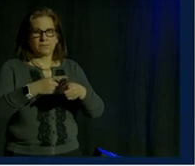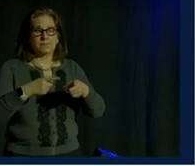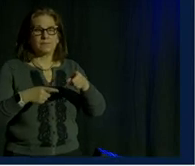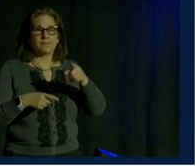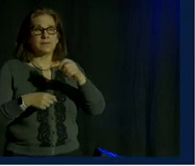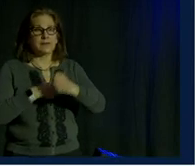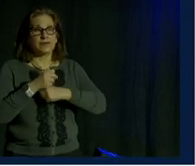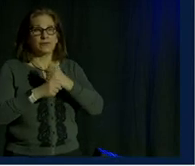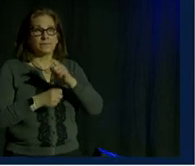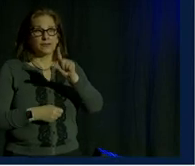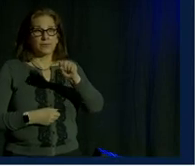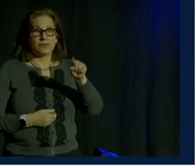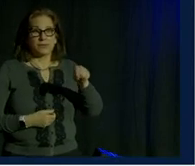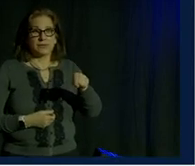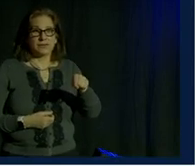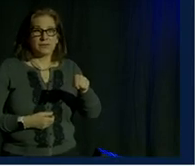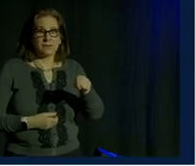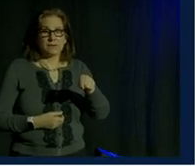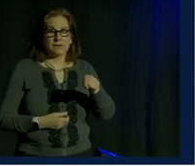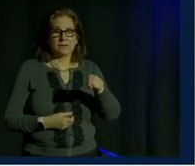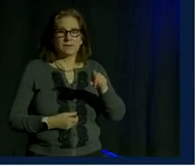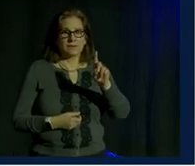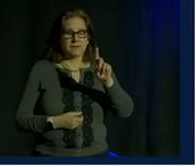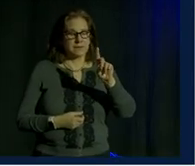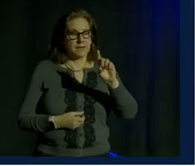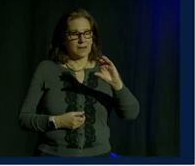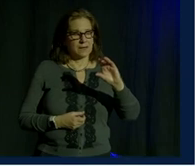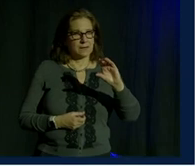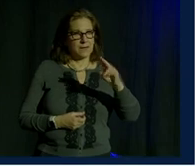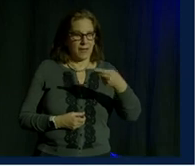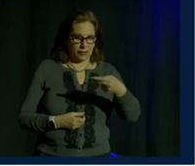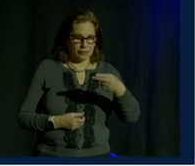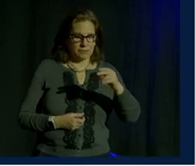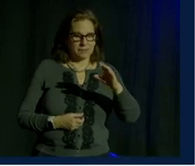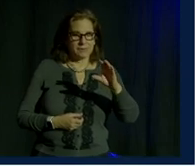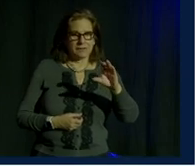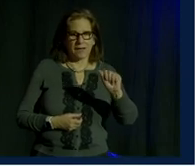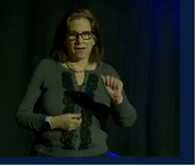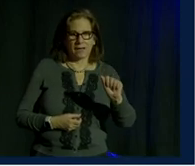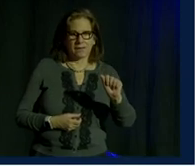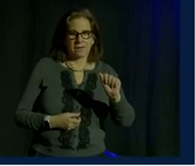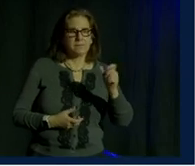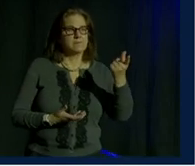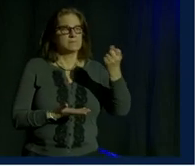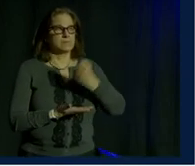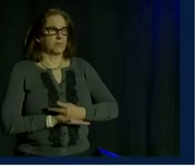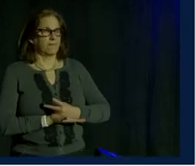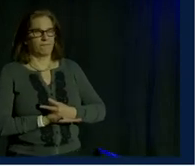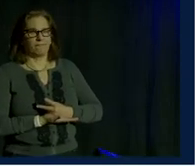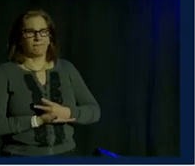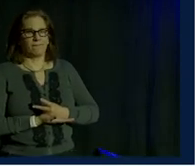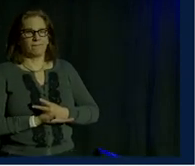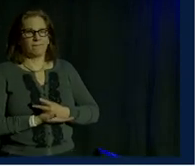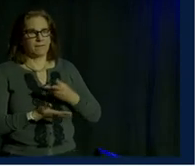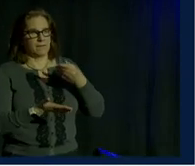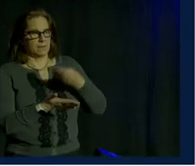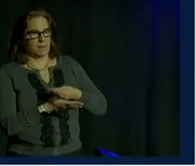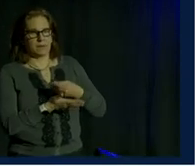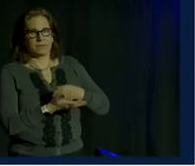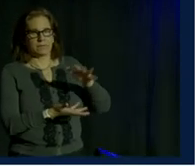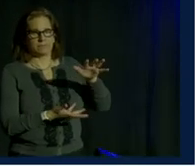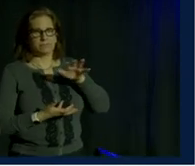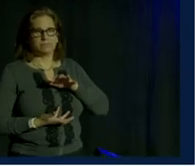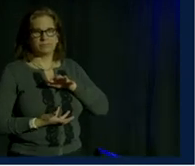teams to provide concepts for development for our property. One of the key selection criteria was inclusion and equity, and all of the teams